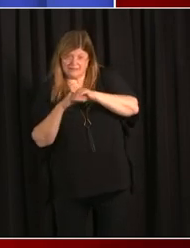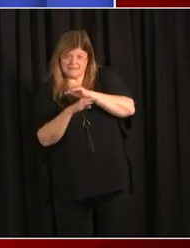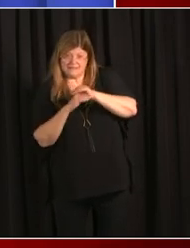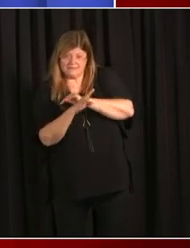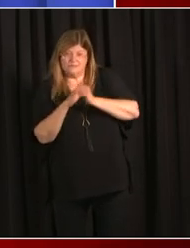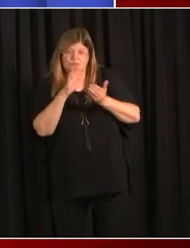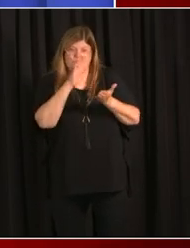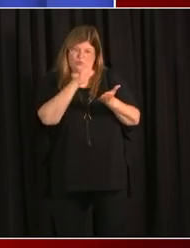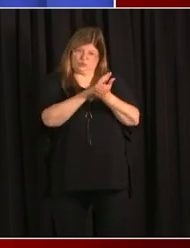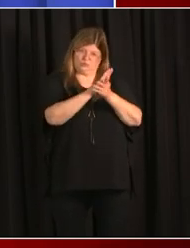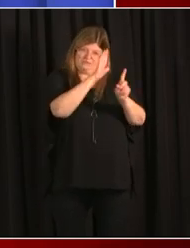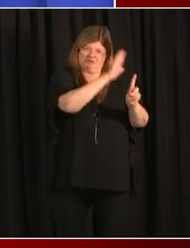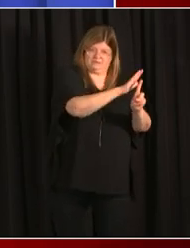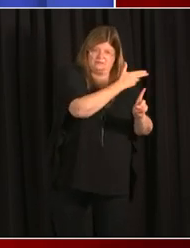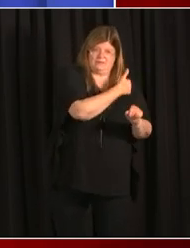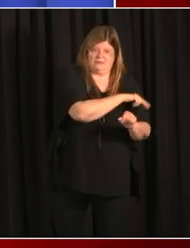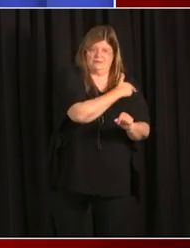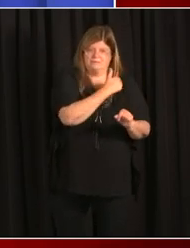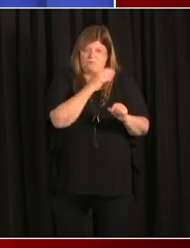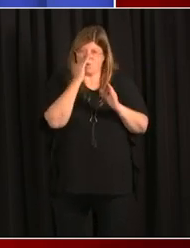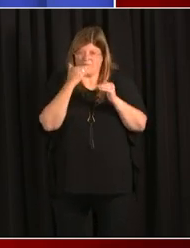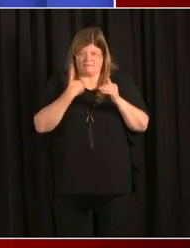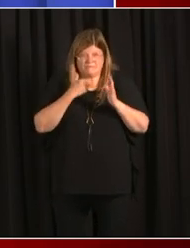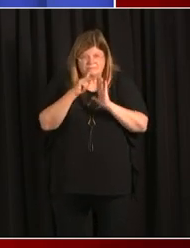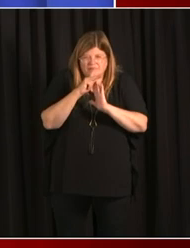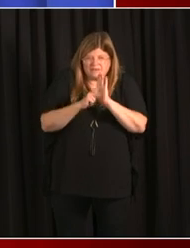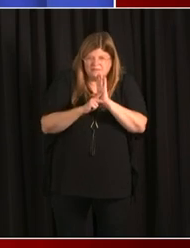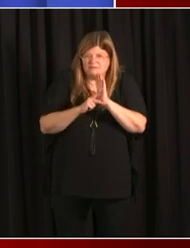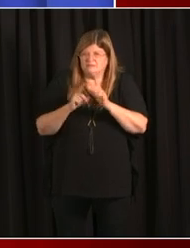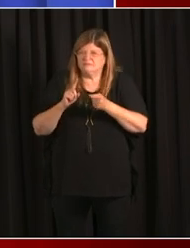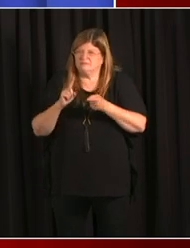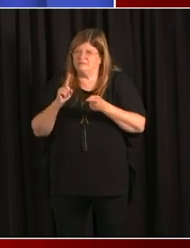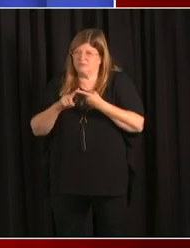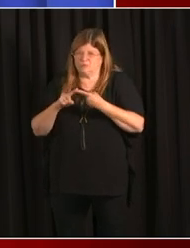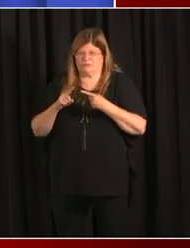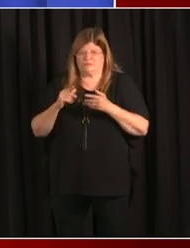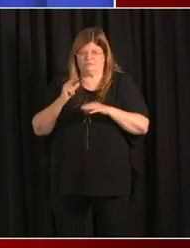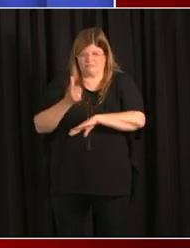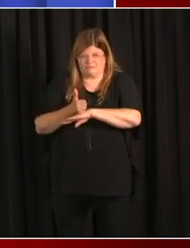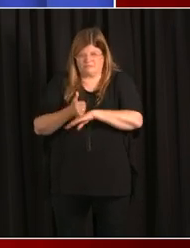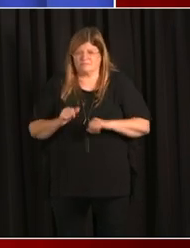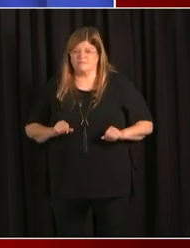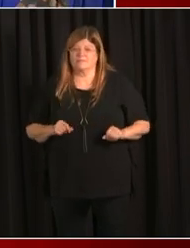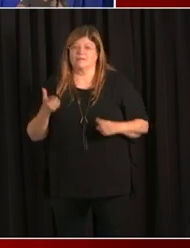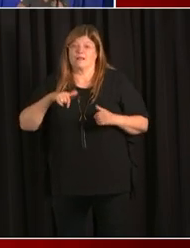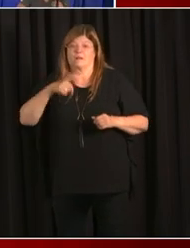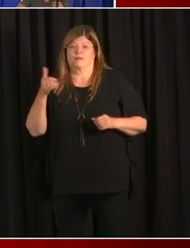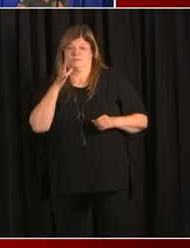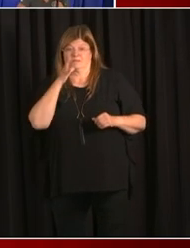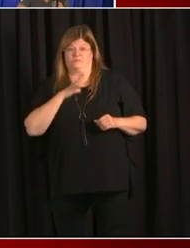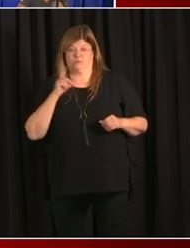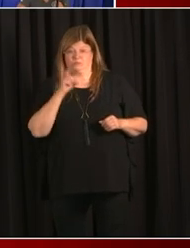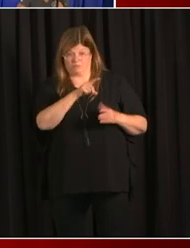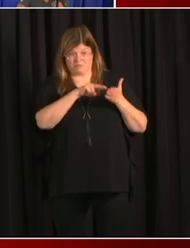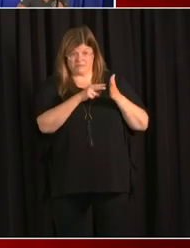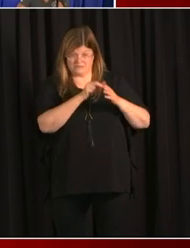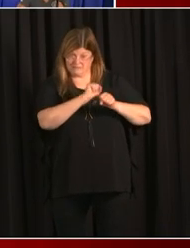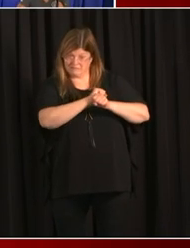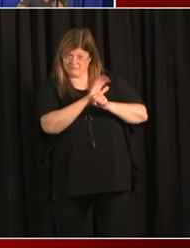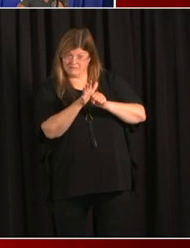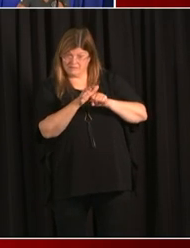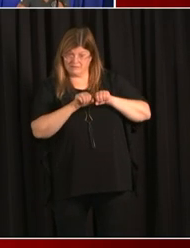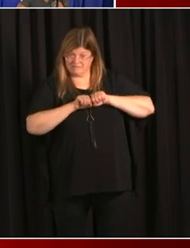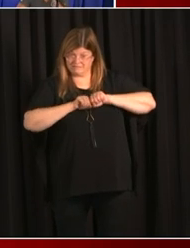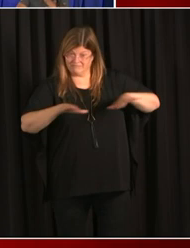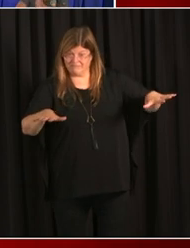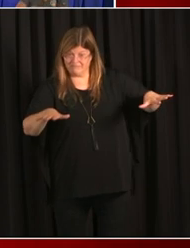centers, are newer policy decisions. Yes. Mayor Bowser, there was a COVID outbreak at the Petite Scholars